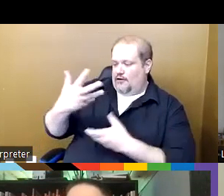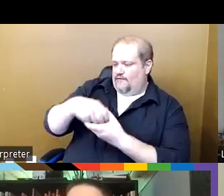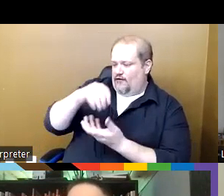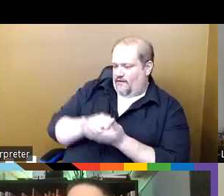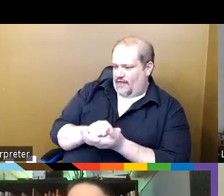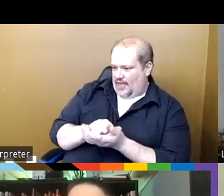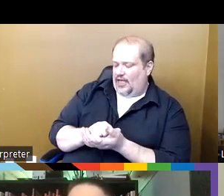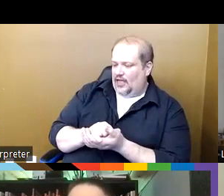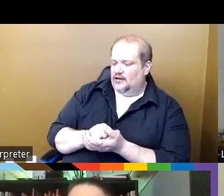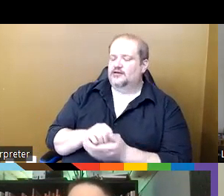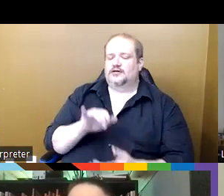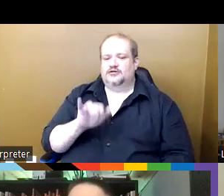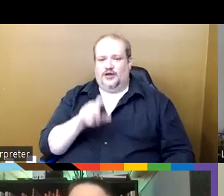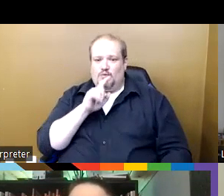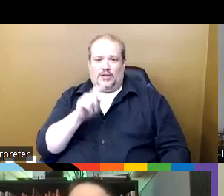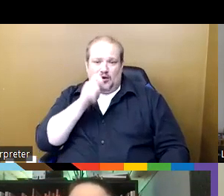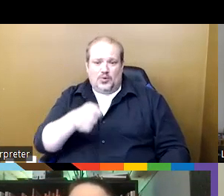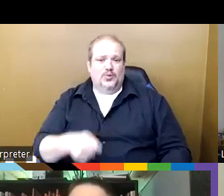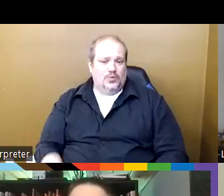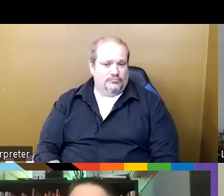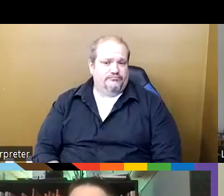colleague, so it was cool.